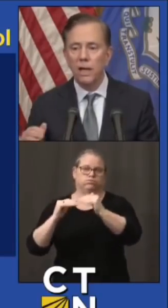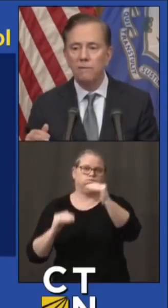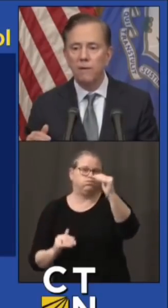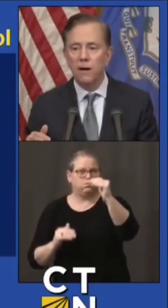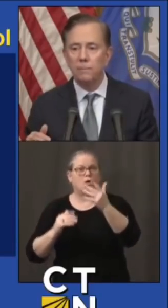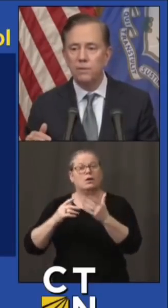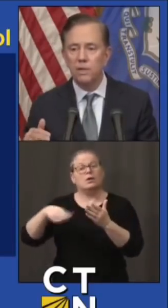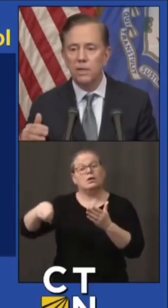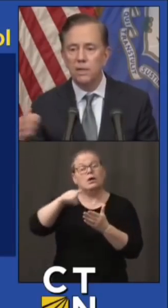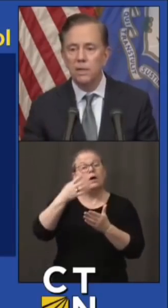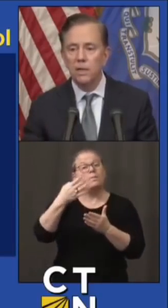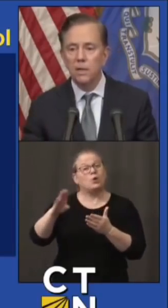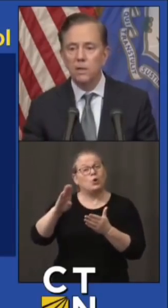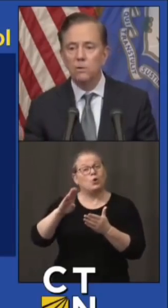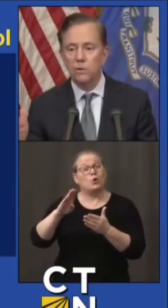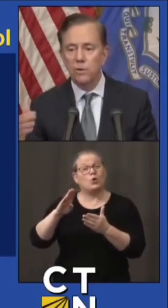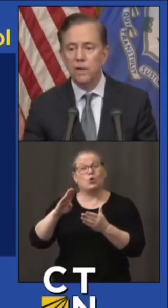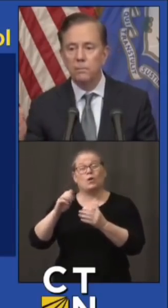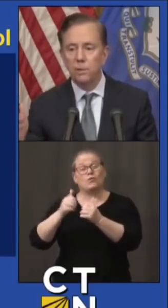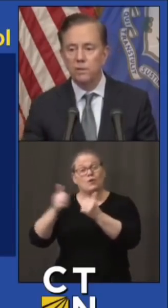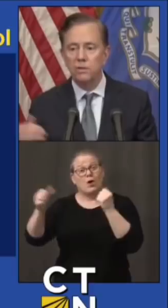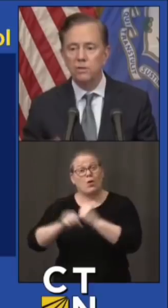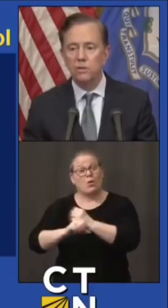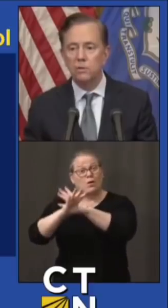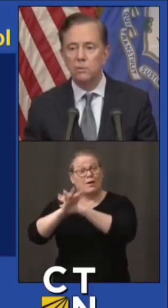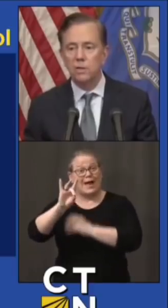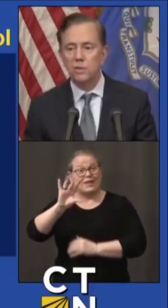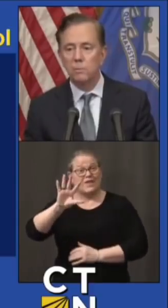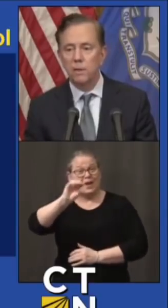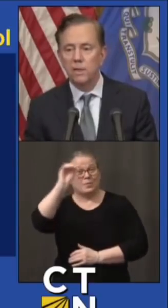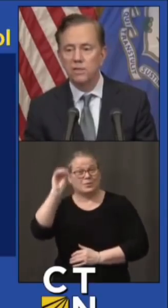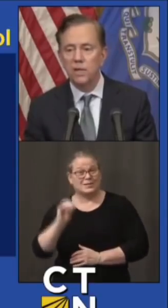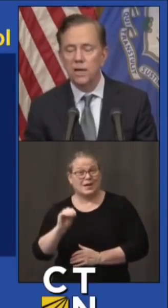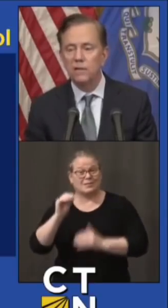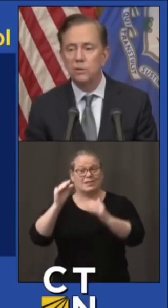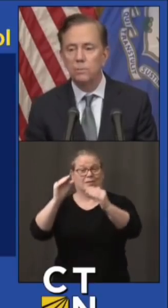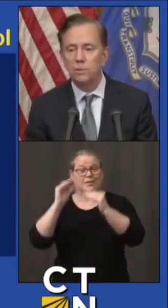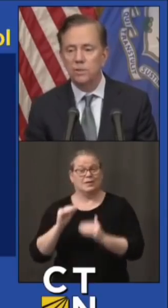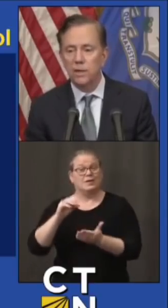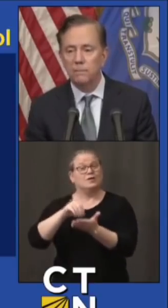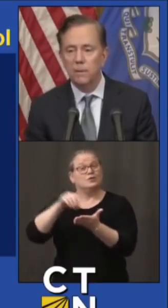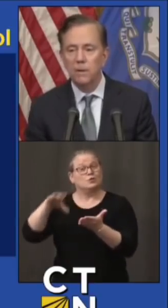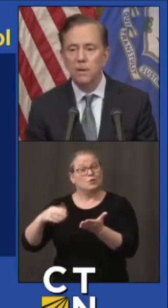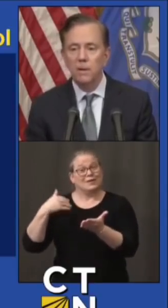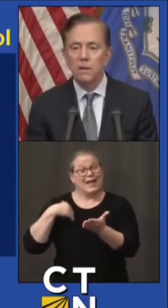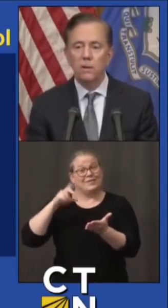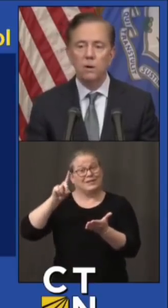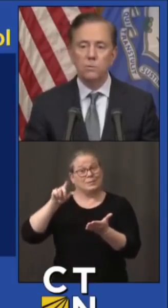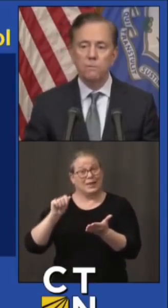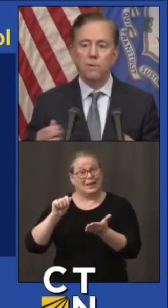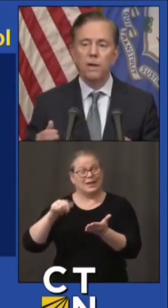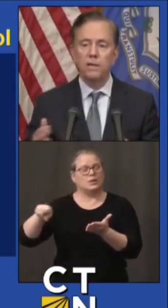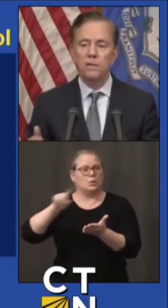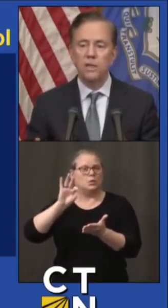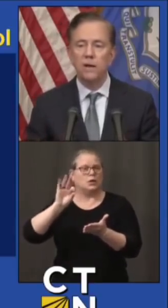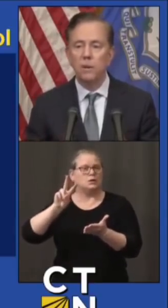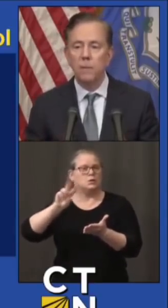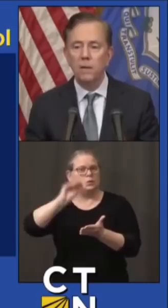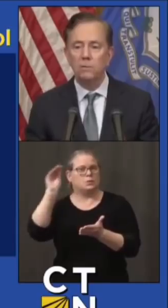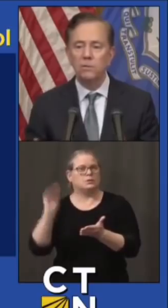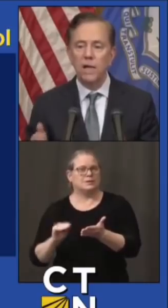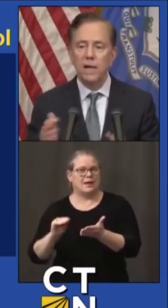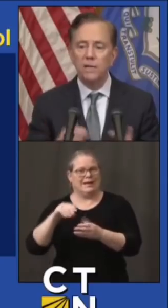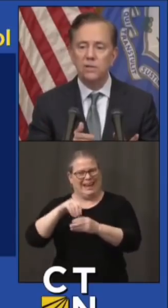learning, 85%. Those that are in-person, students with disabilities, 92%. Those with free and